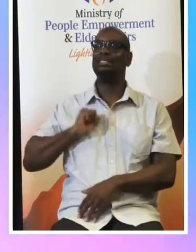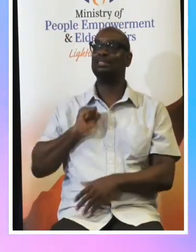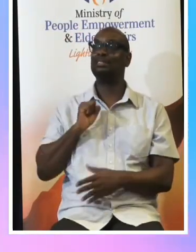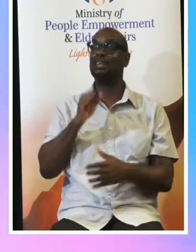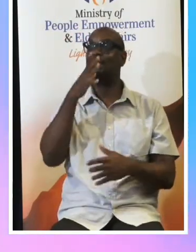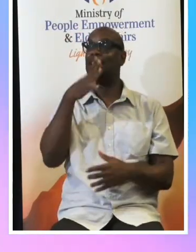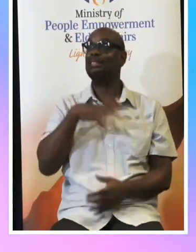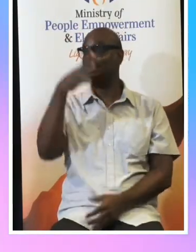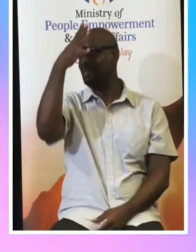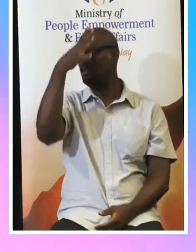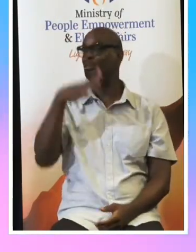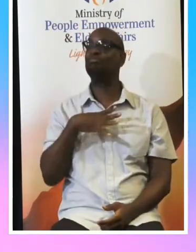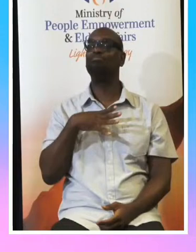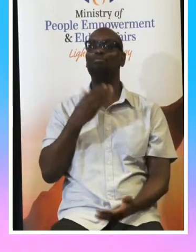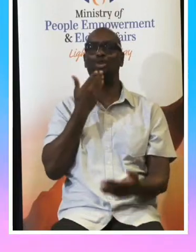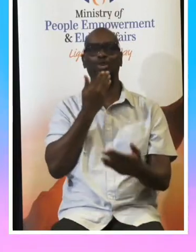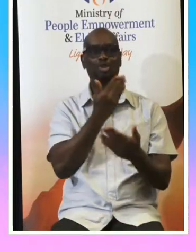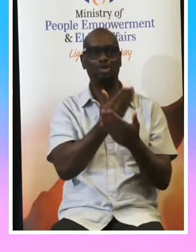evening.